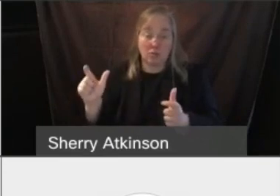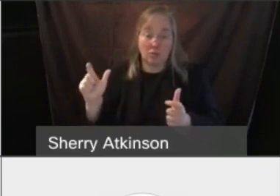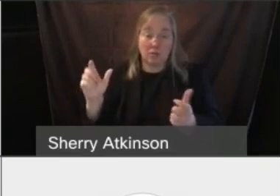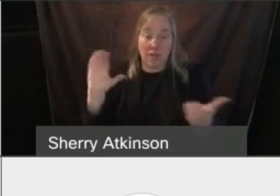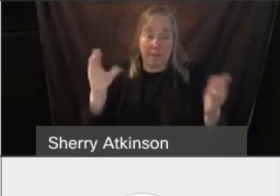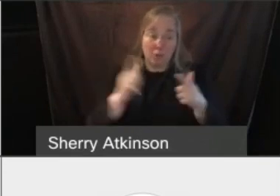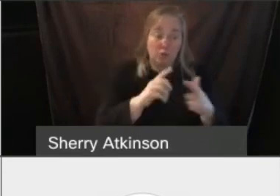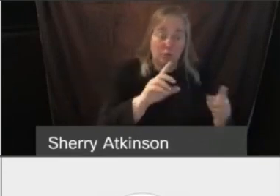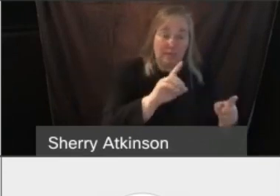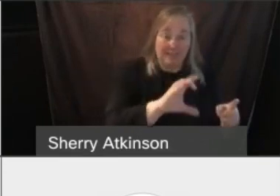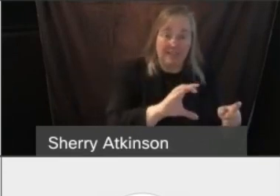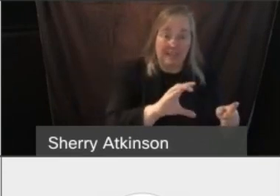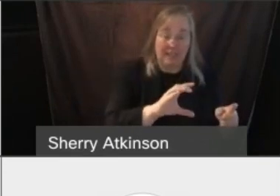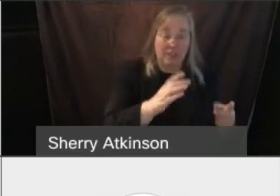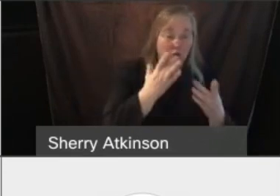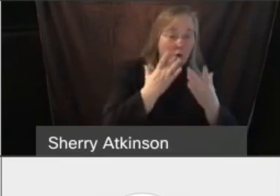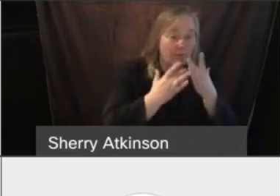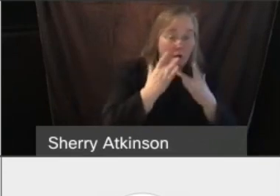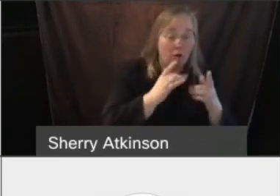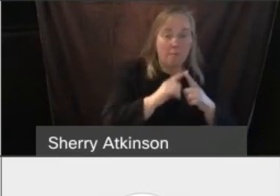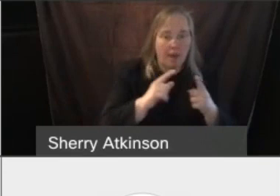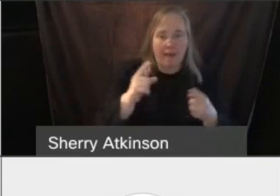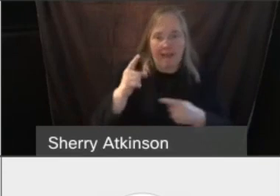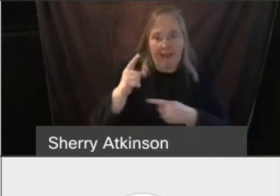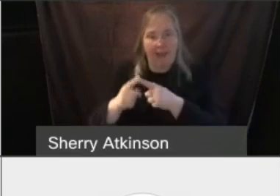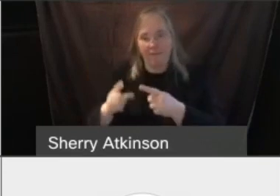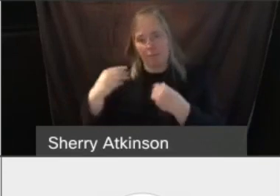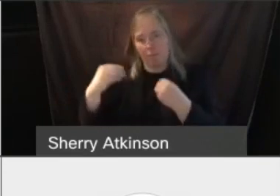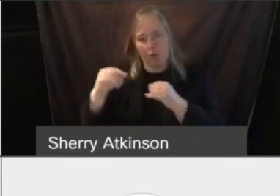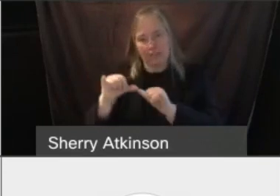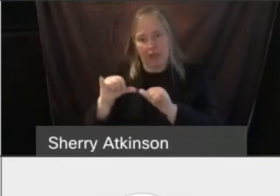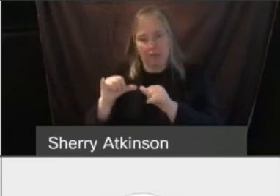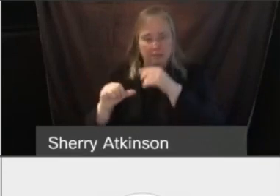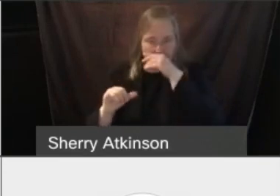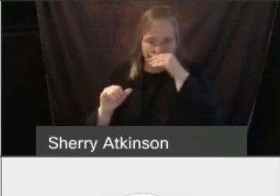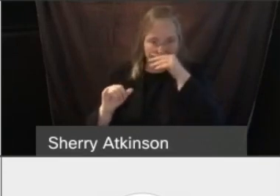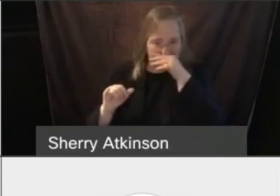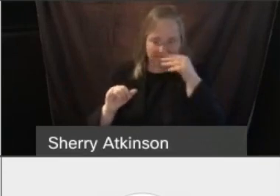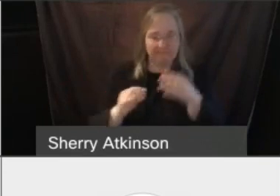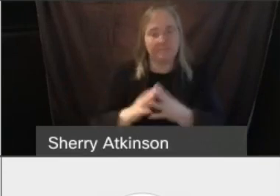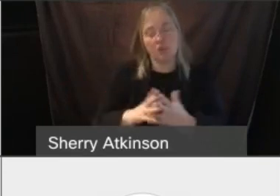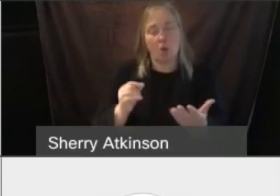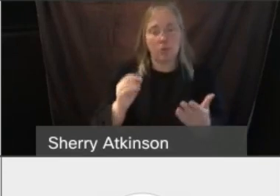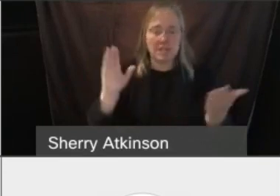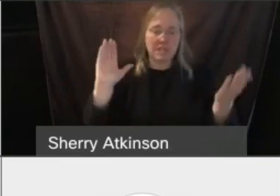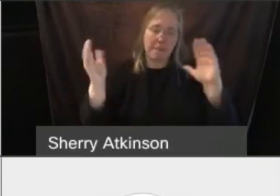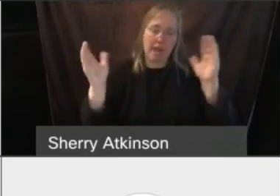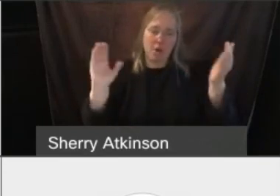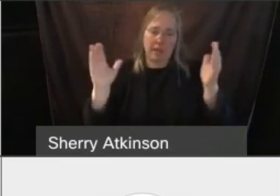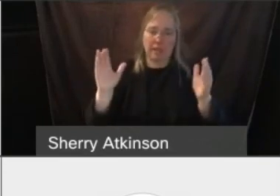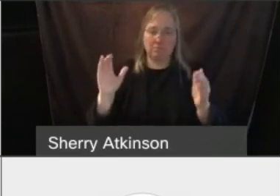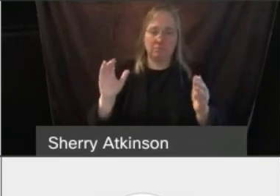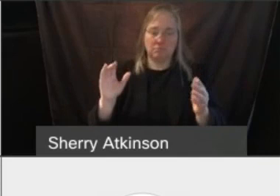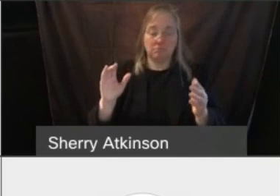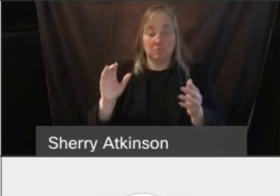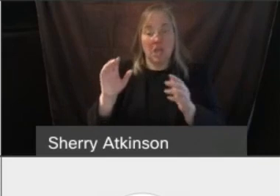shortfall with half the market size. So on a kind of comparative basis, it could be